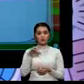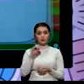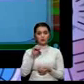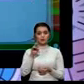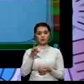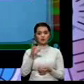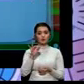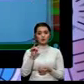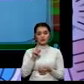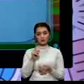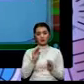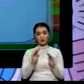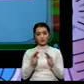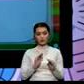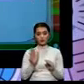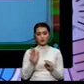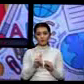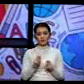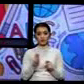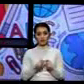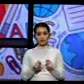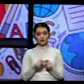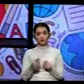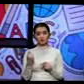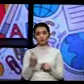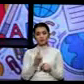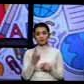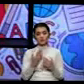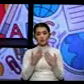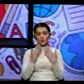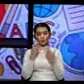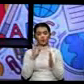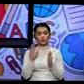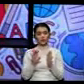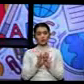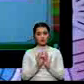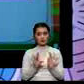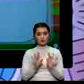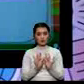Tengsizliklar tuzing va ularni tekshiring. Birinchisini o'qib eshittiraman.